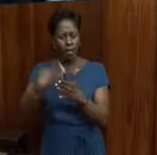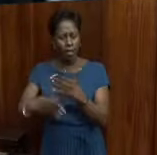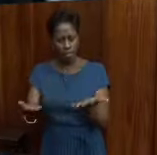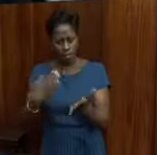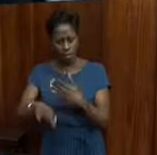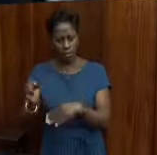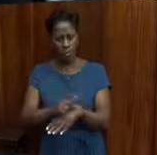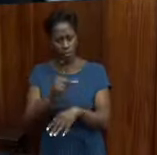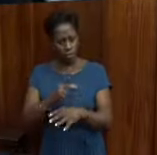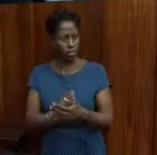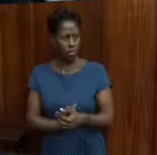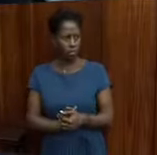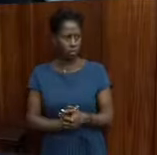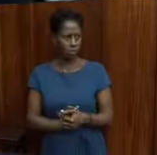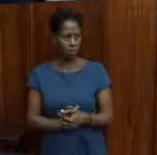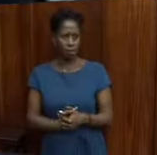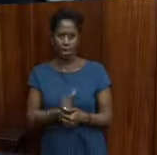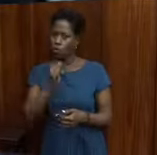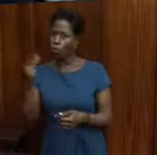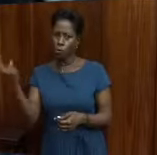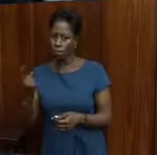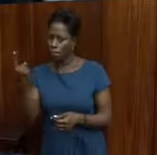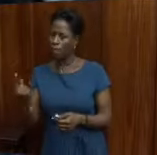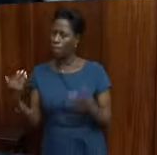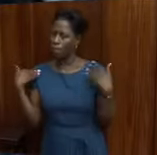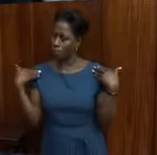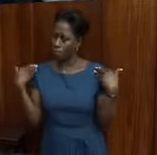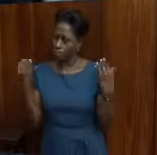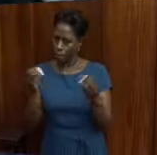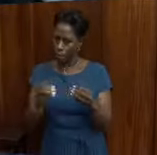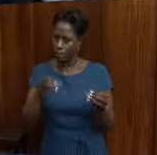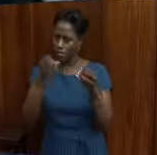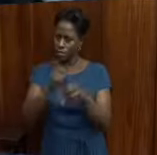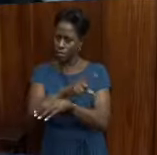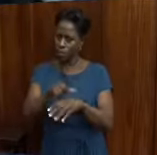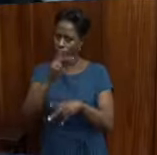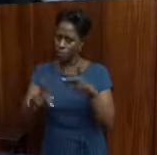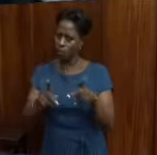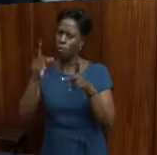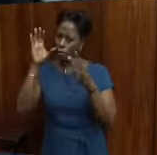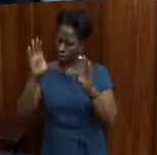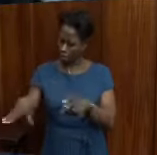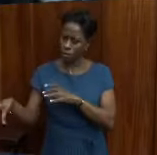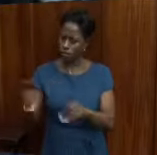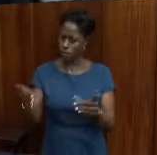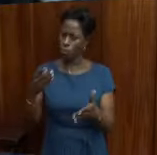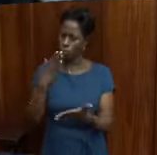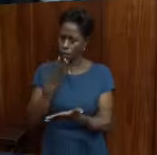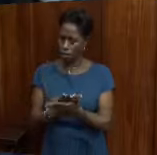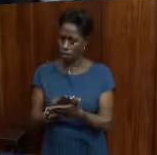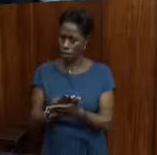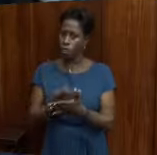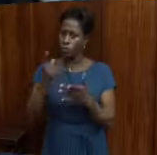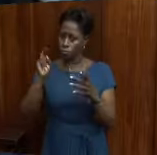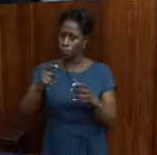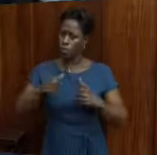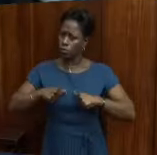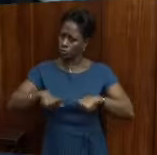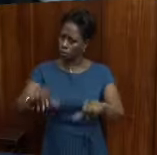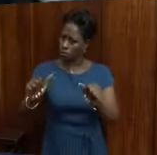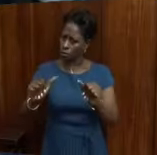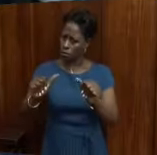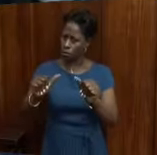influence, and they are not alone. As a country, we need to keep striving to give our people the best education and